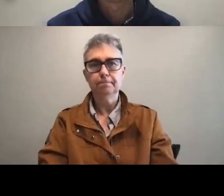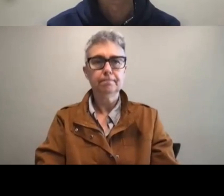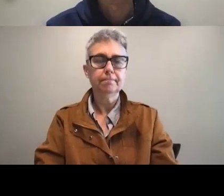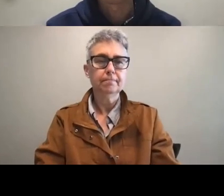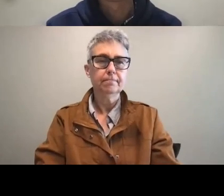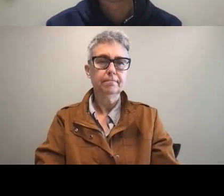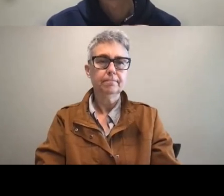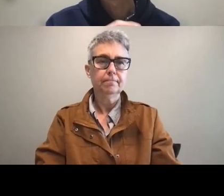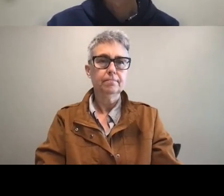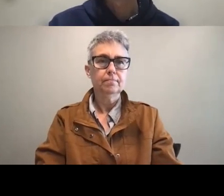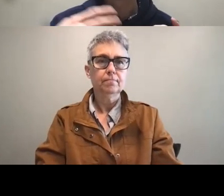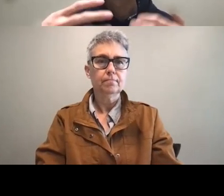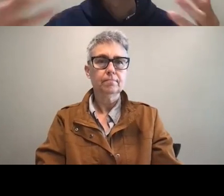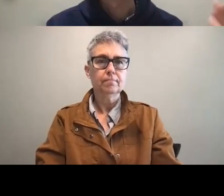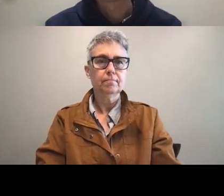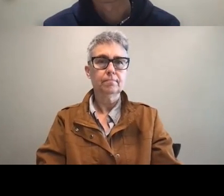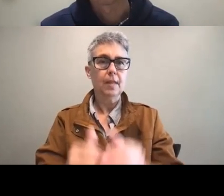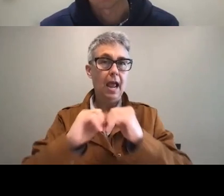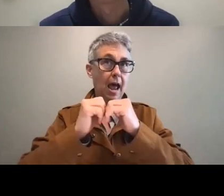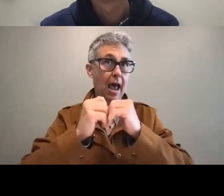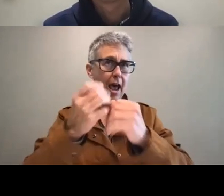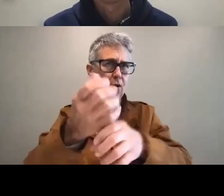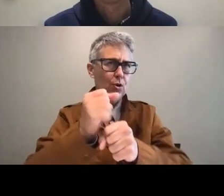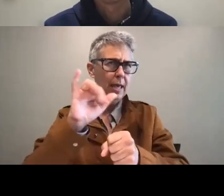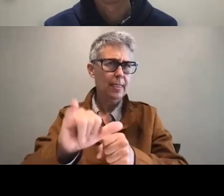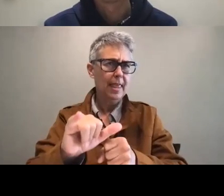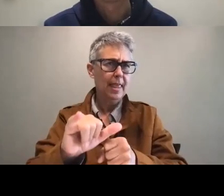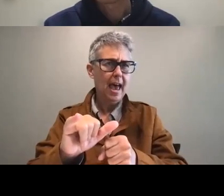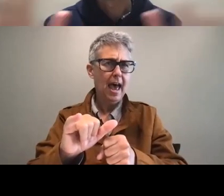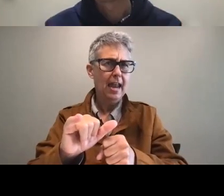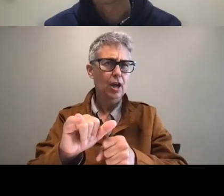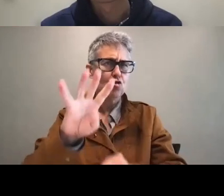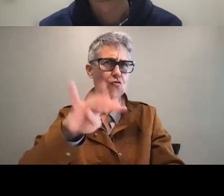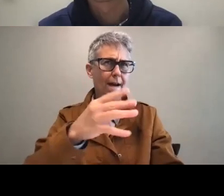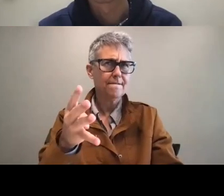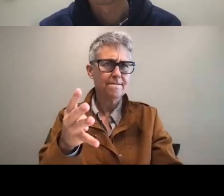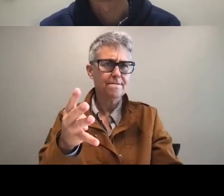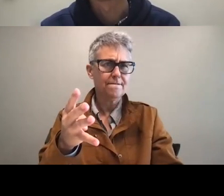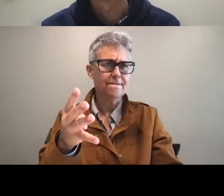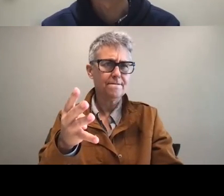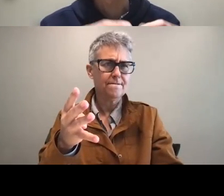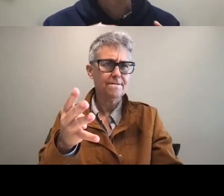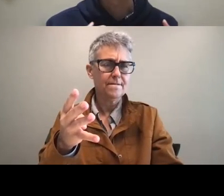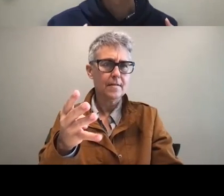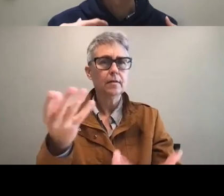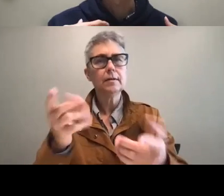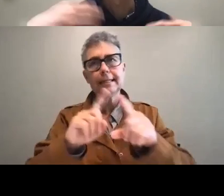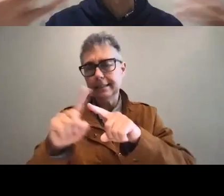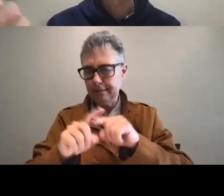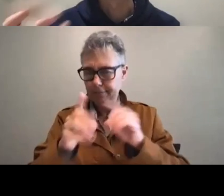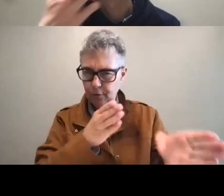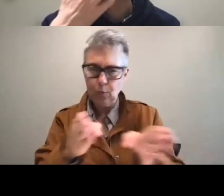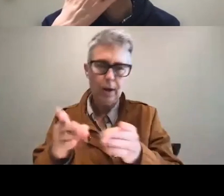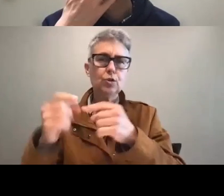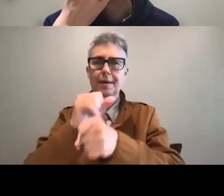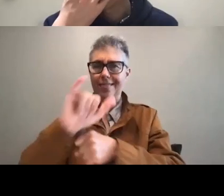So and how do we generate this geometric graph? Again, there are a variety of ways of